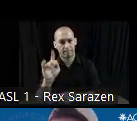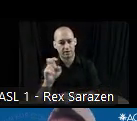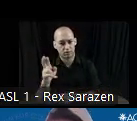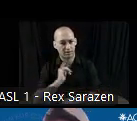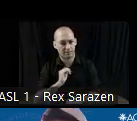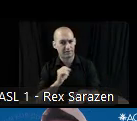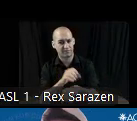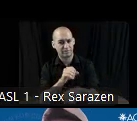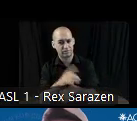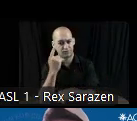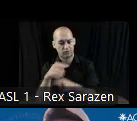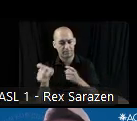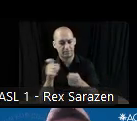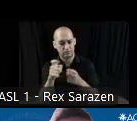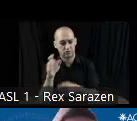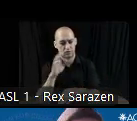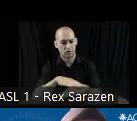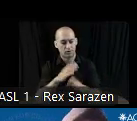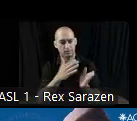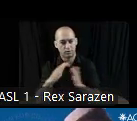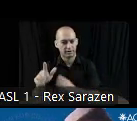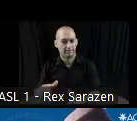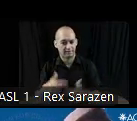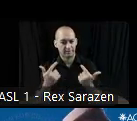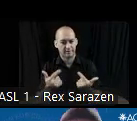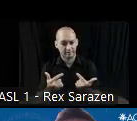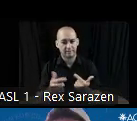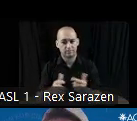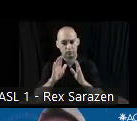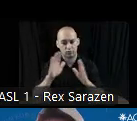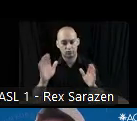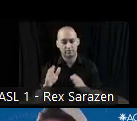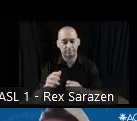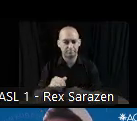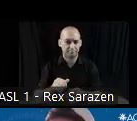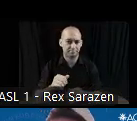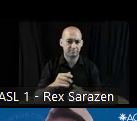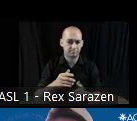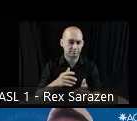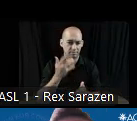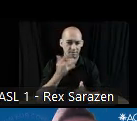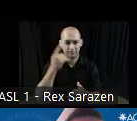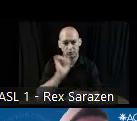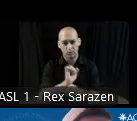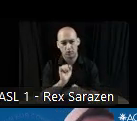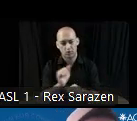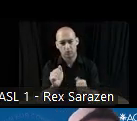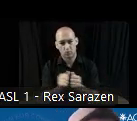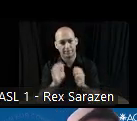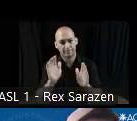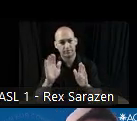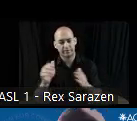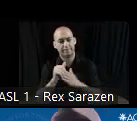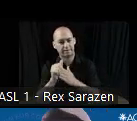the Administration for Community Living, where I have the great privilege to work with just incredible